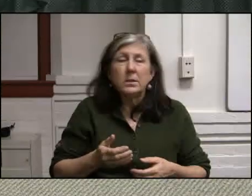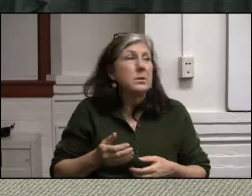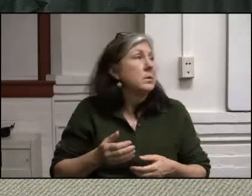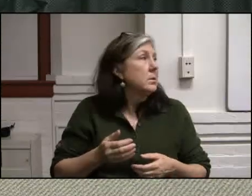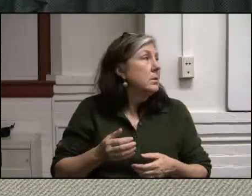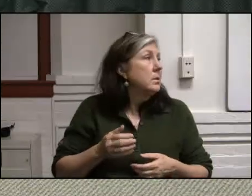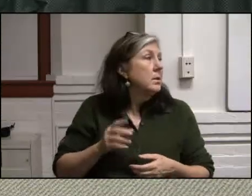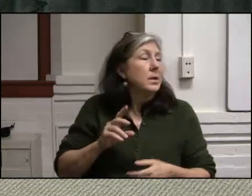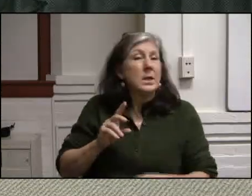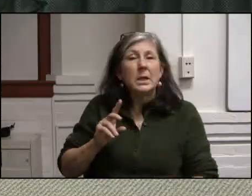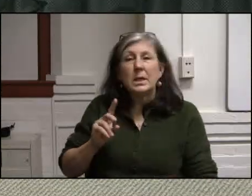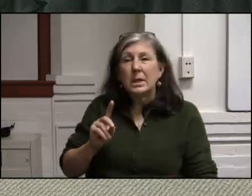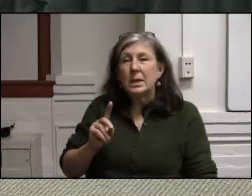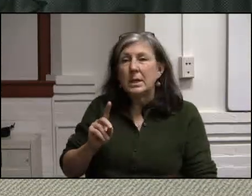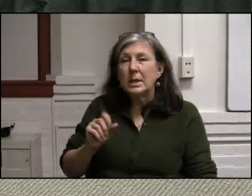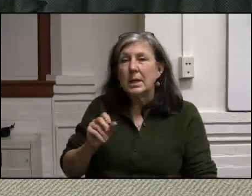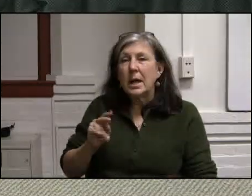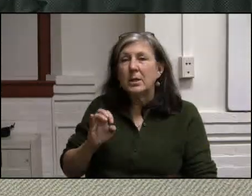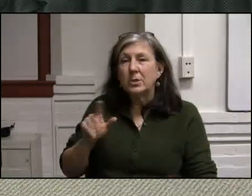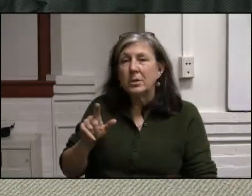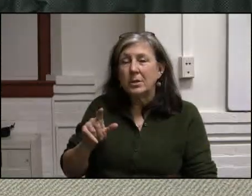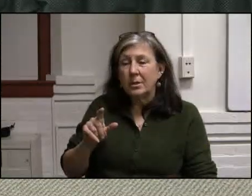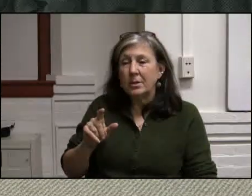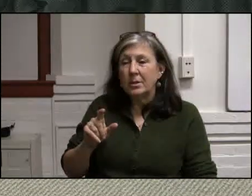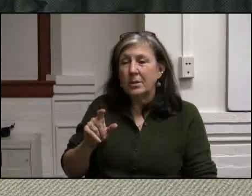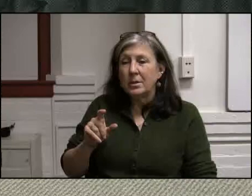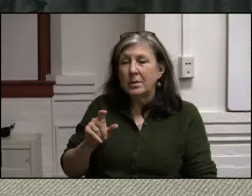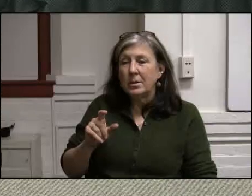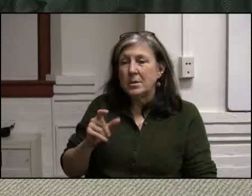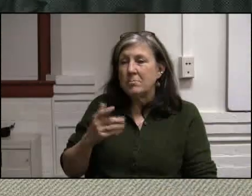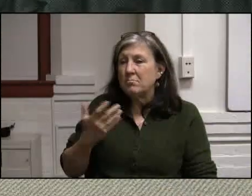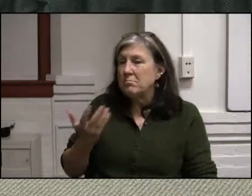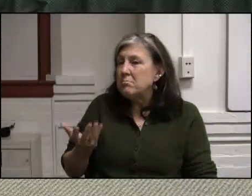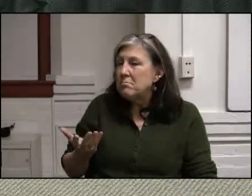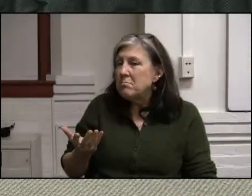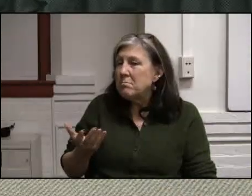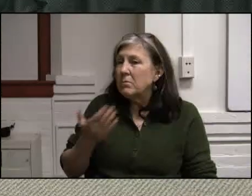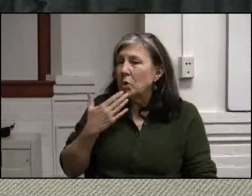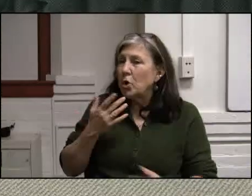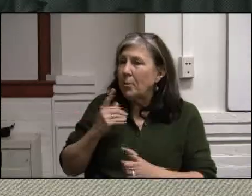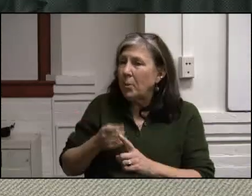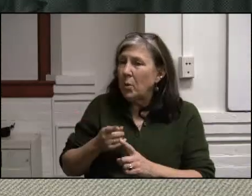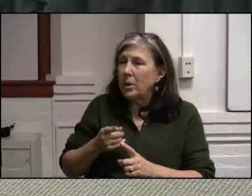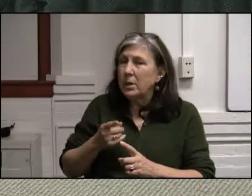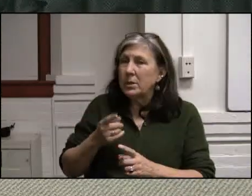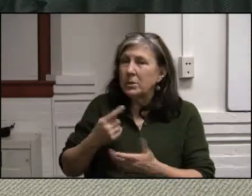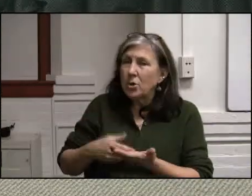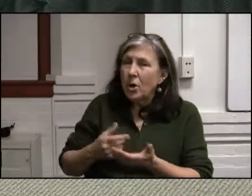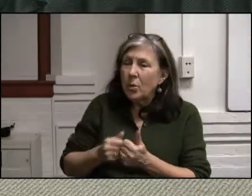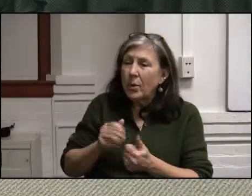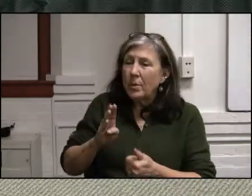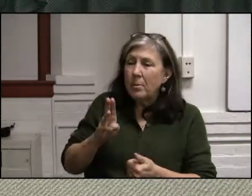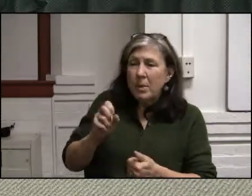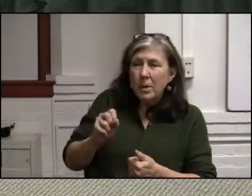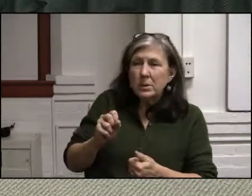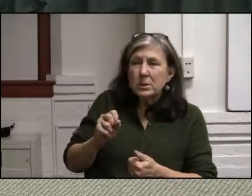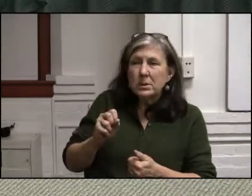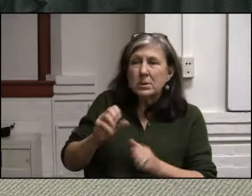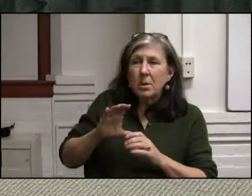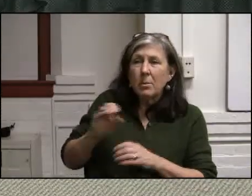out of the conversation we're going to have with the bus folks, do we imagine that we're going to say, hey, wait a